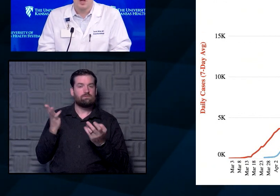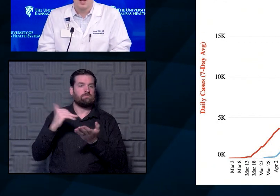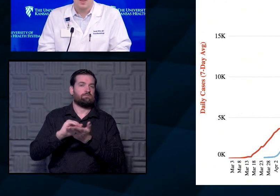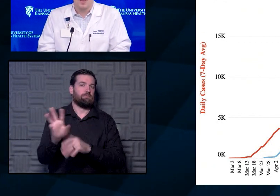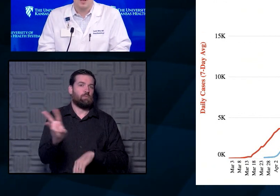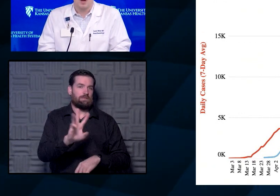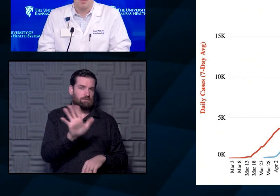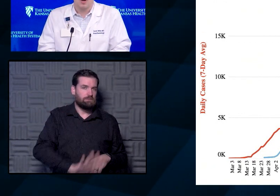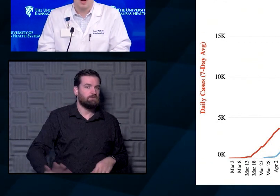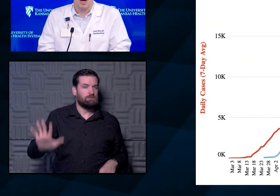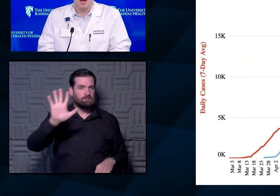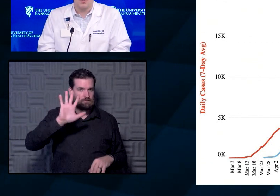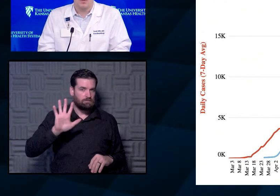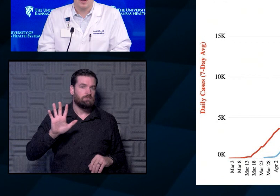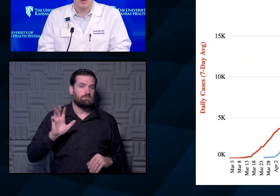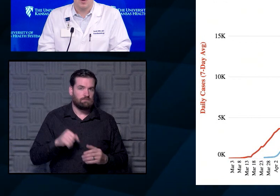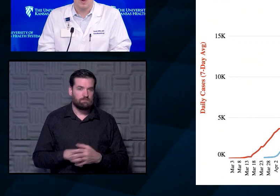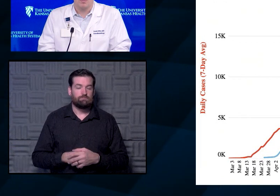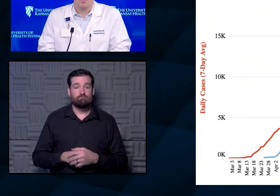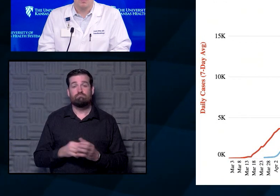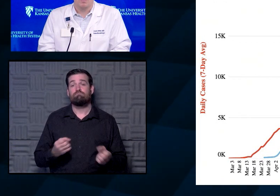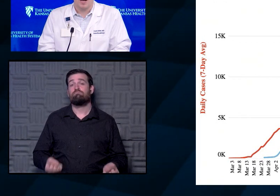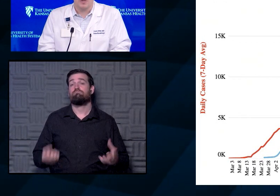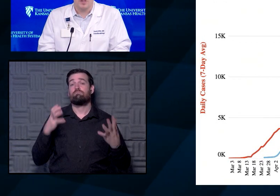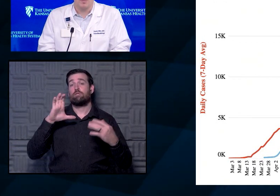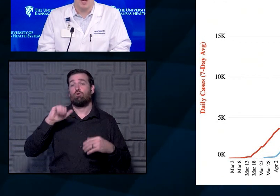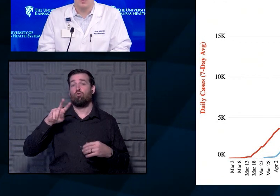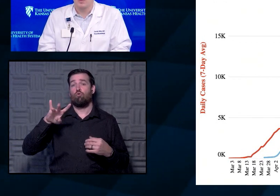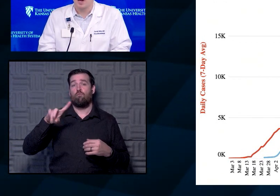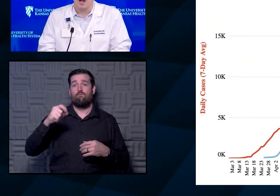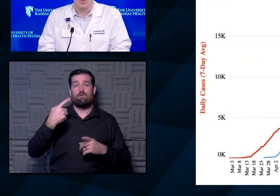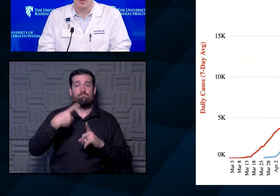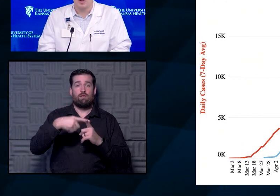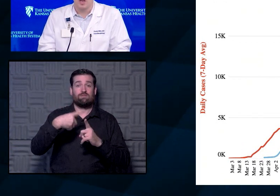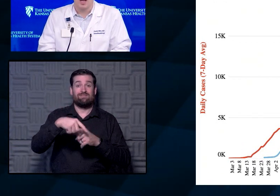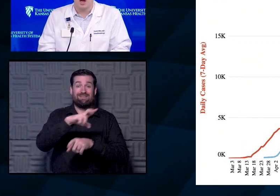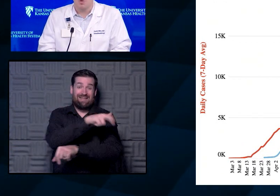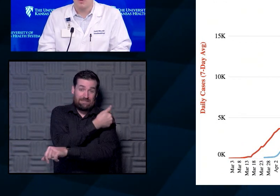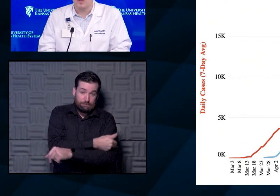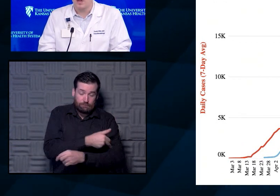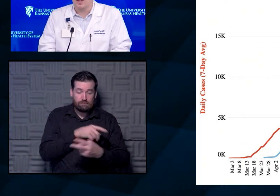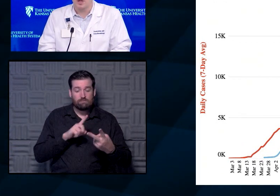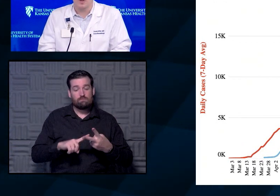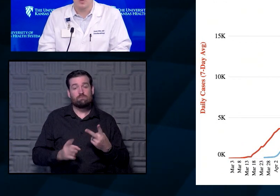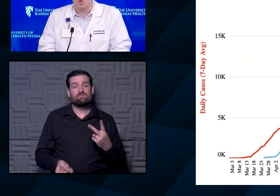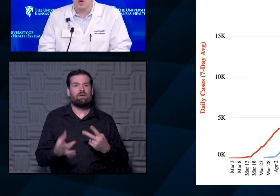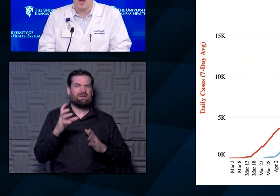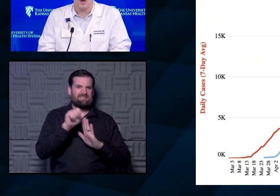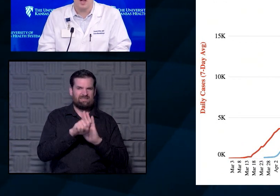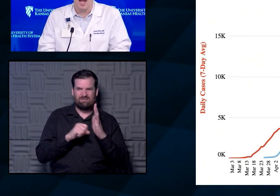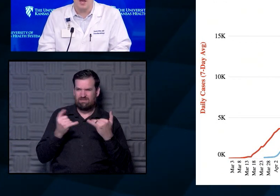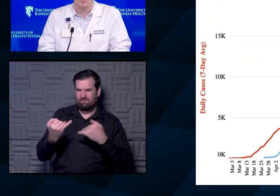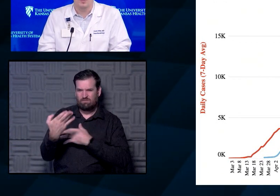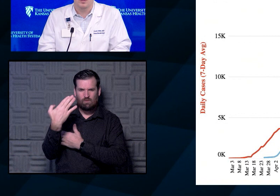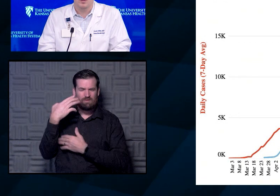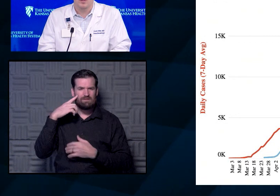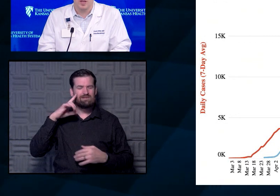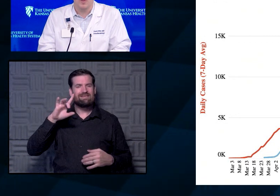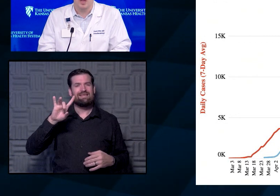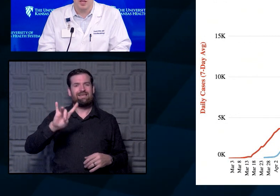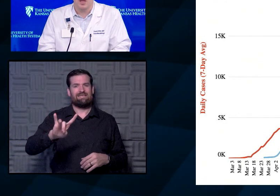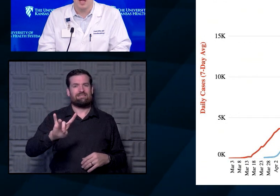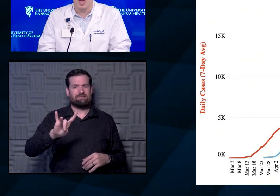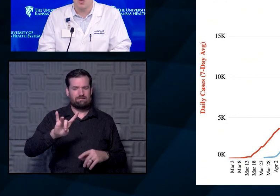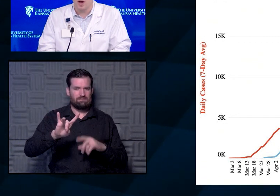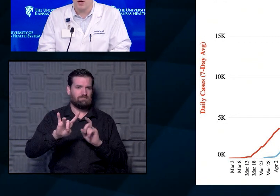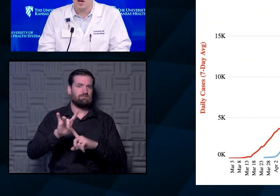Midwest that the number of COVID positive patients in hospitals in a number of states. I think this morning I heard 8